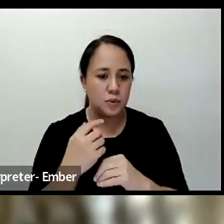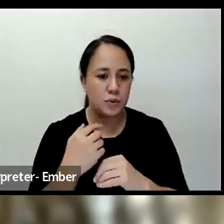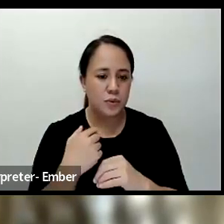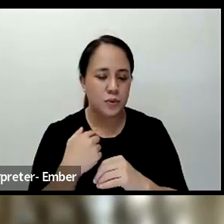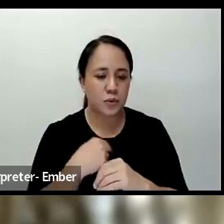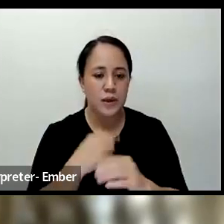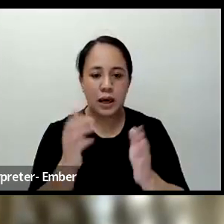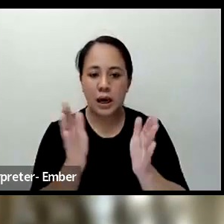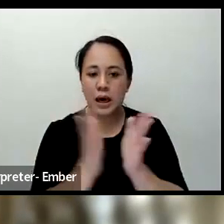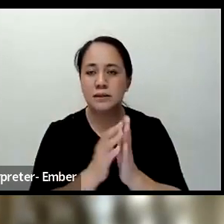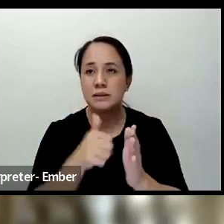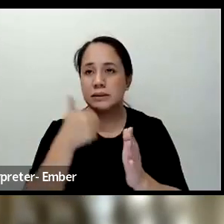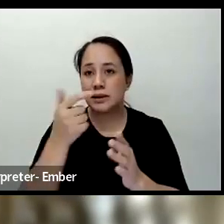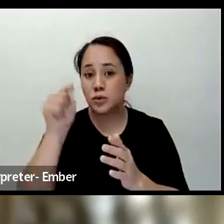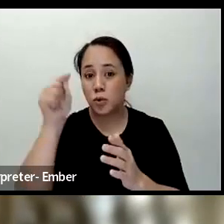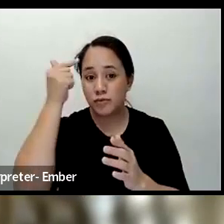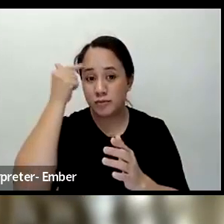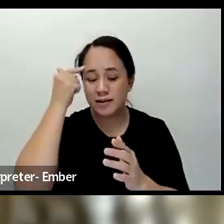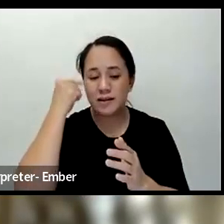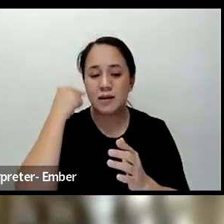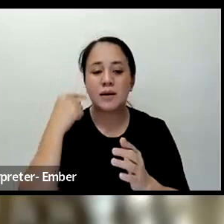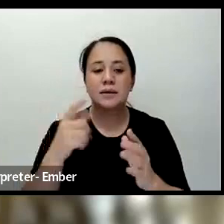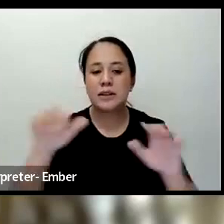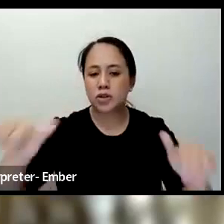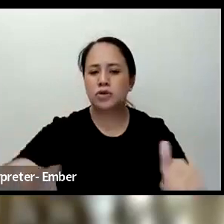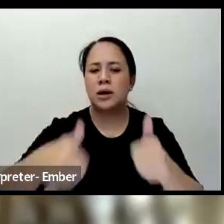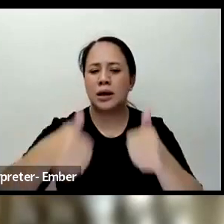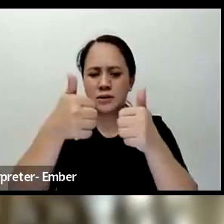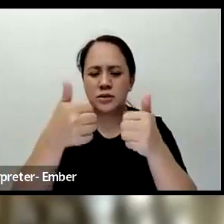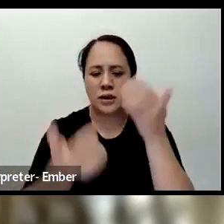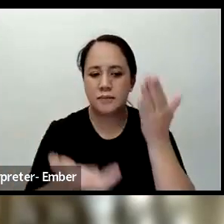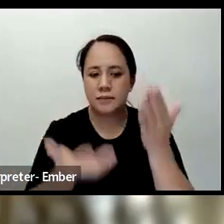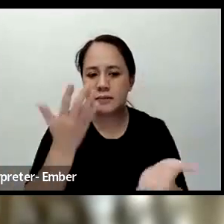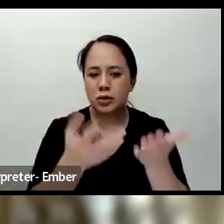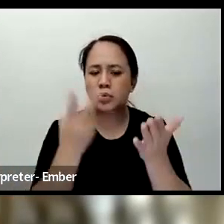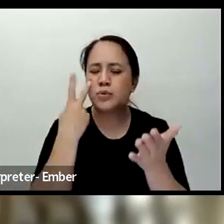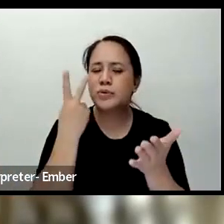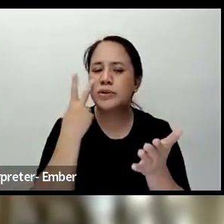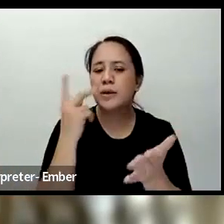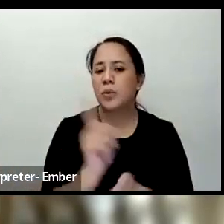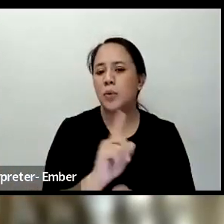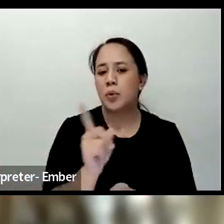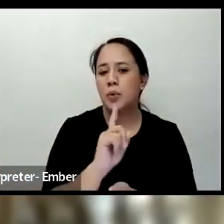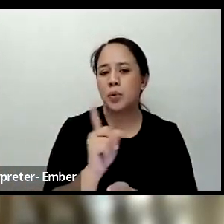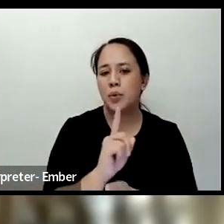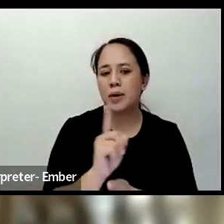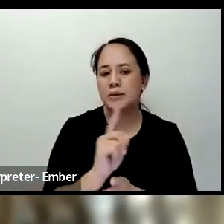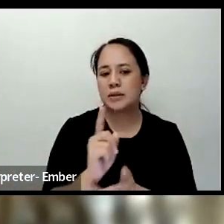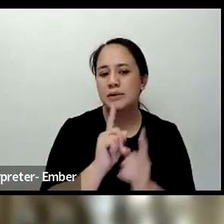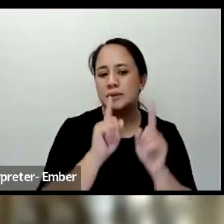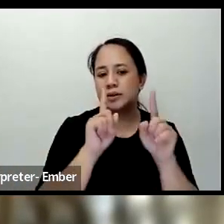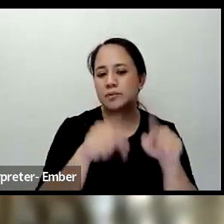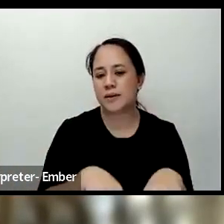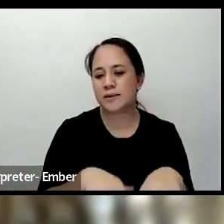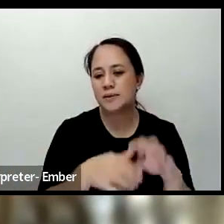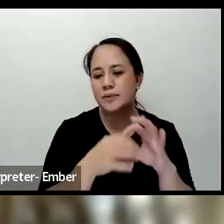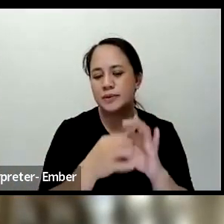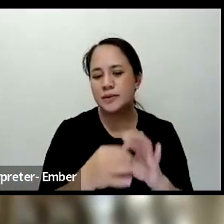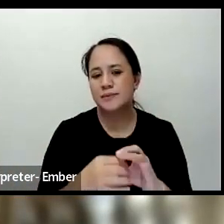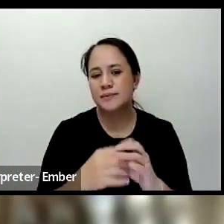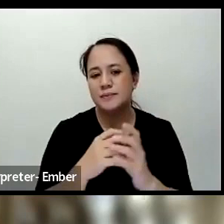next government to, challenge them maybe to see what would be the response given this